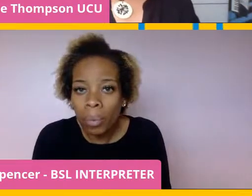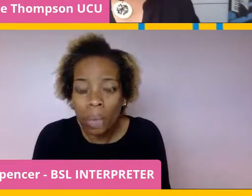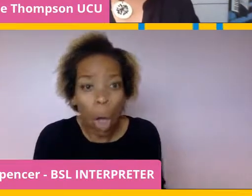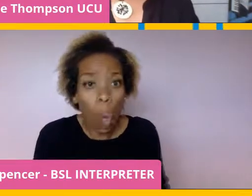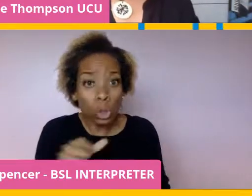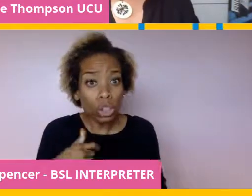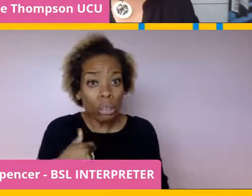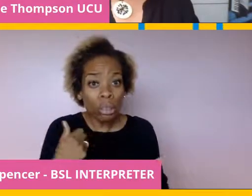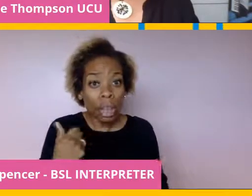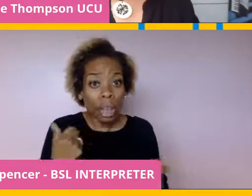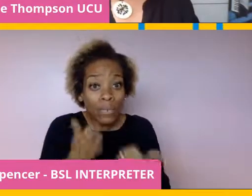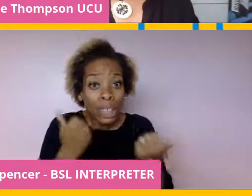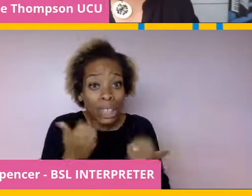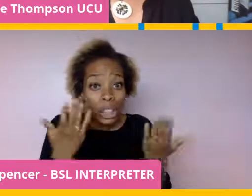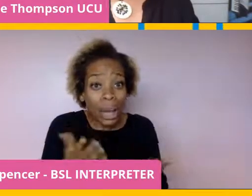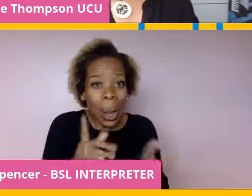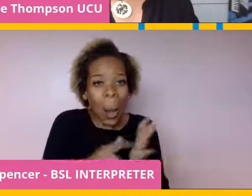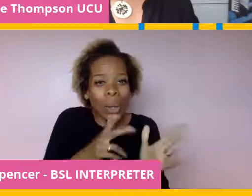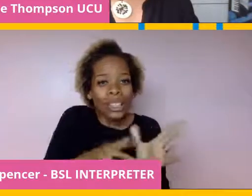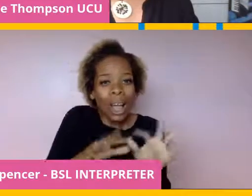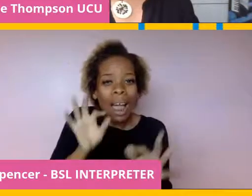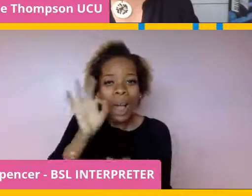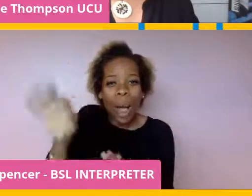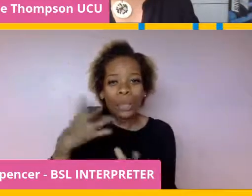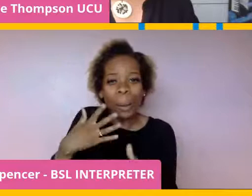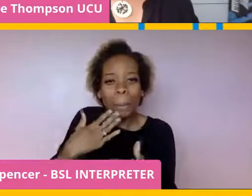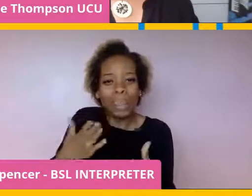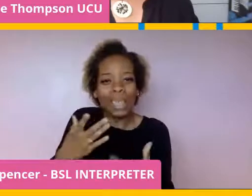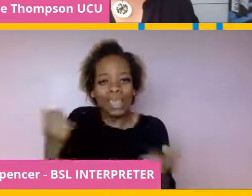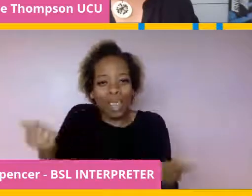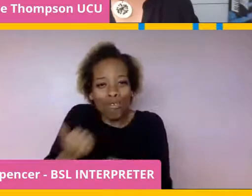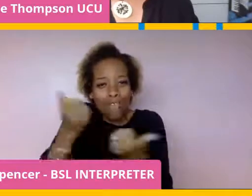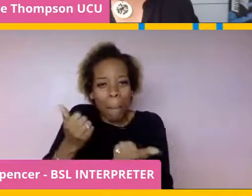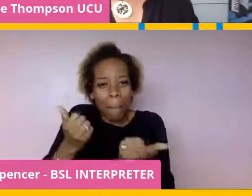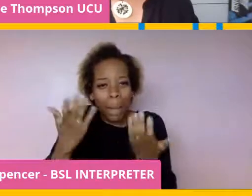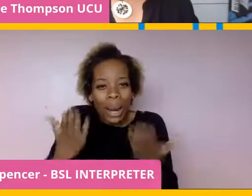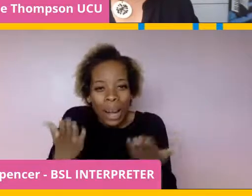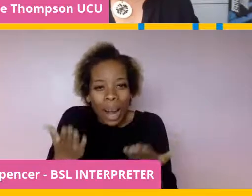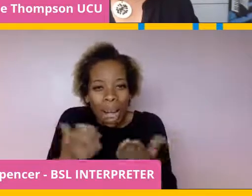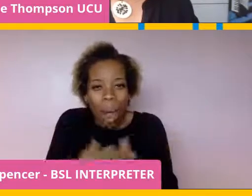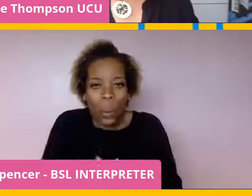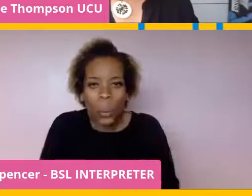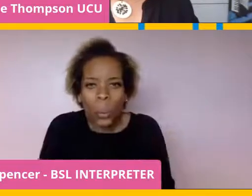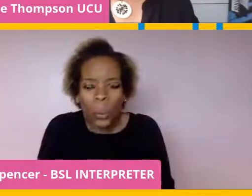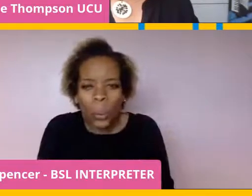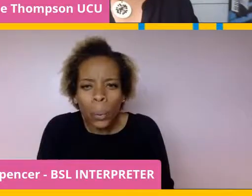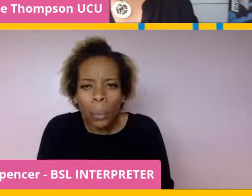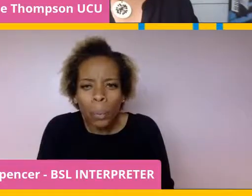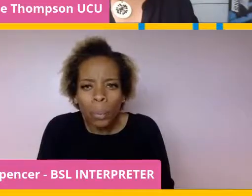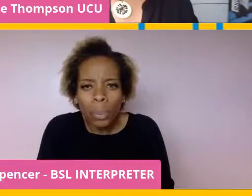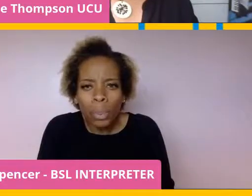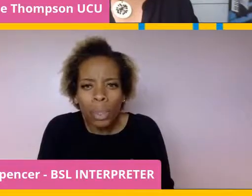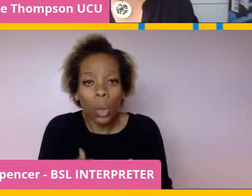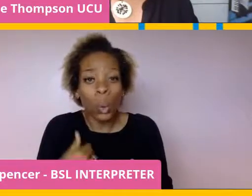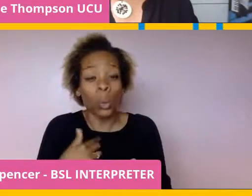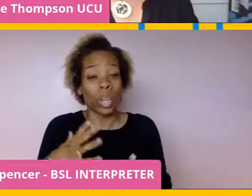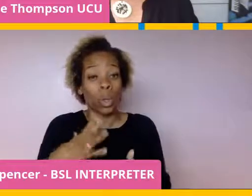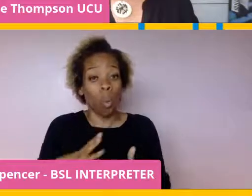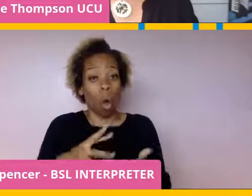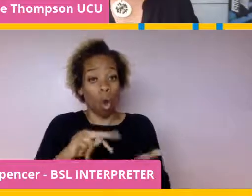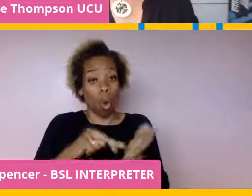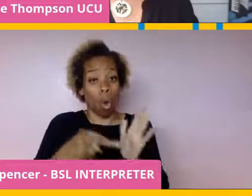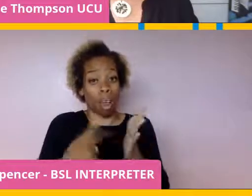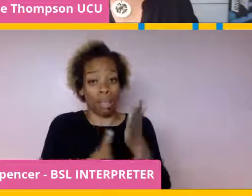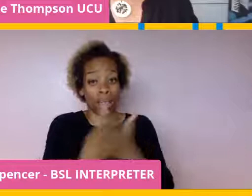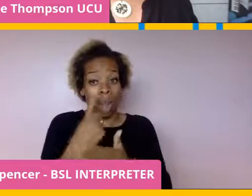talk about, I finish now. Yeah, we've got quite a few things going on, future events planned. So we're looking